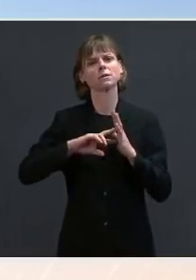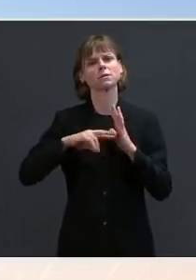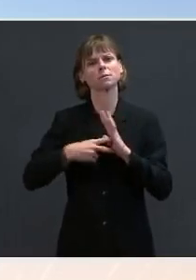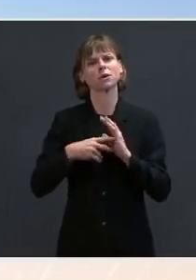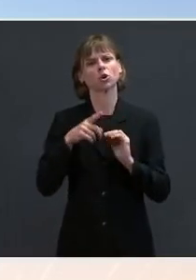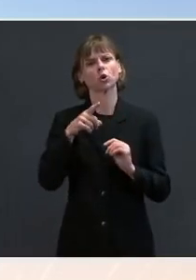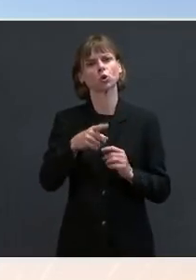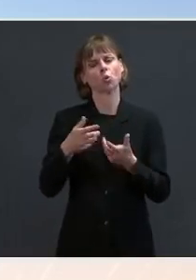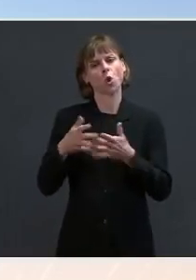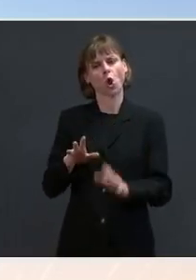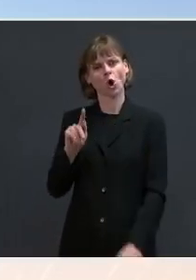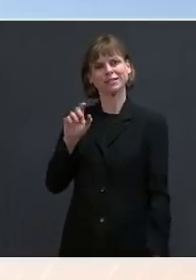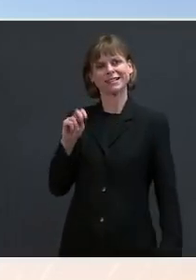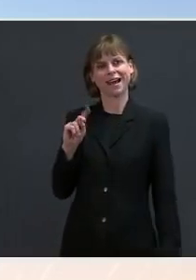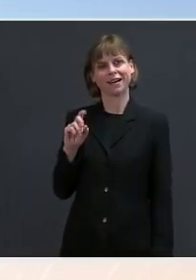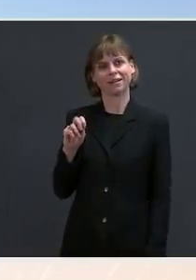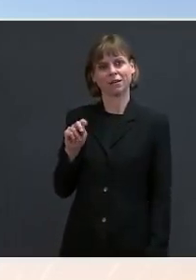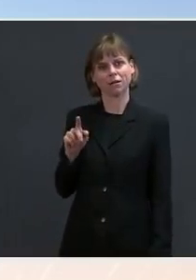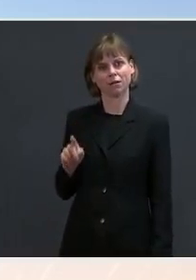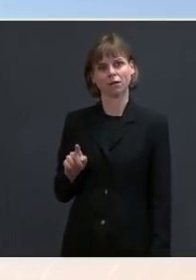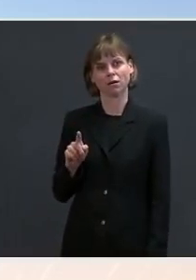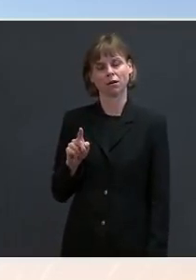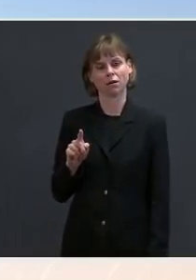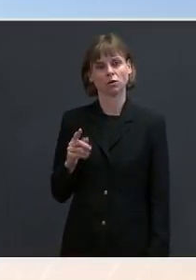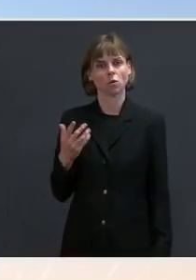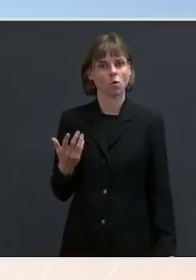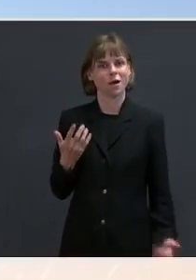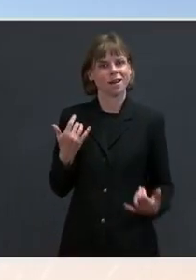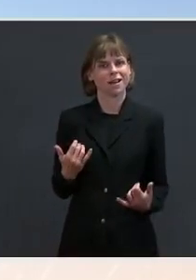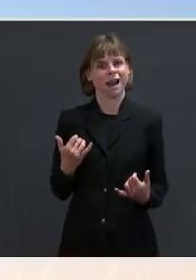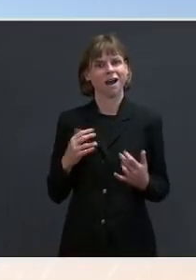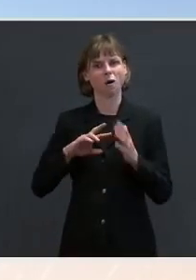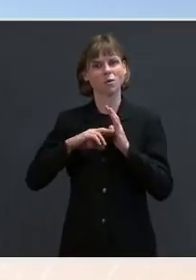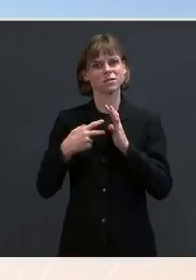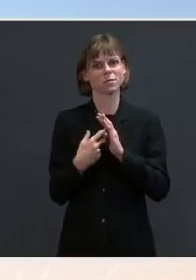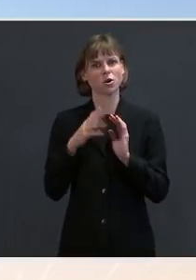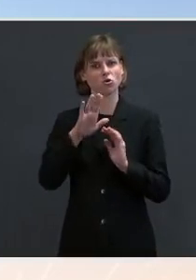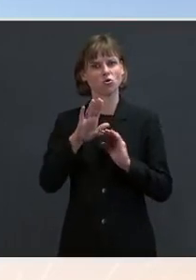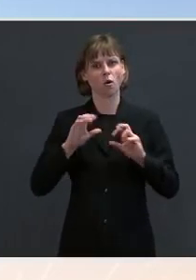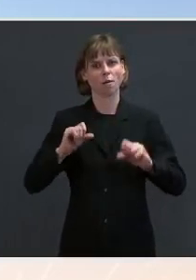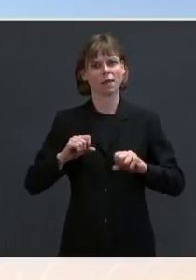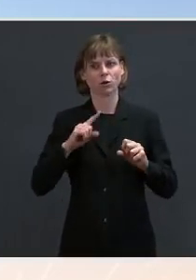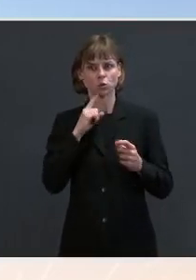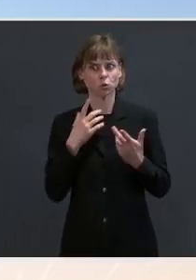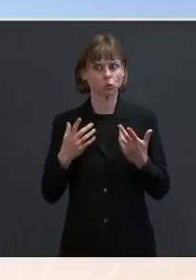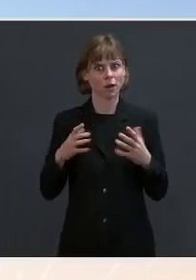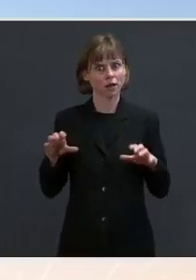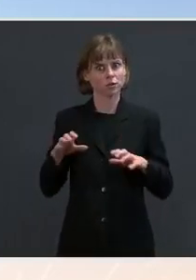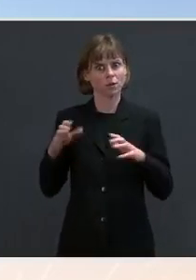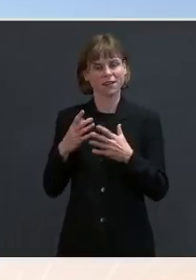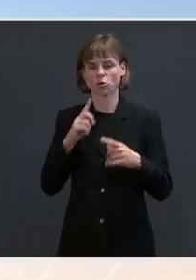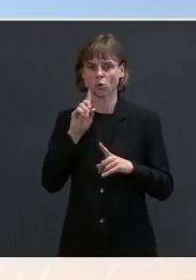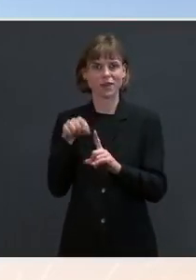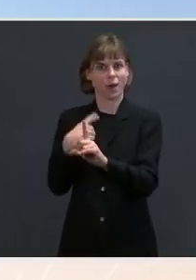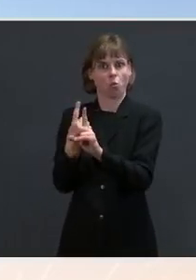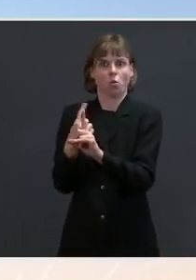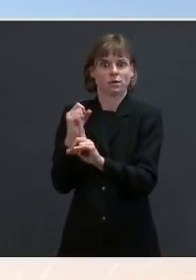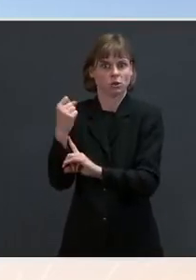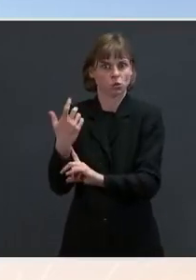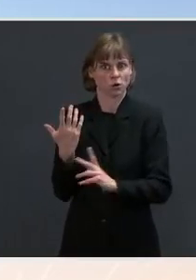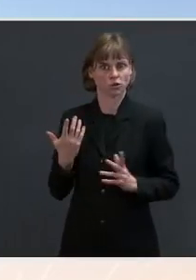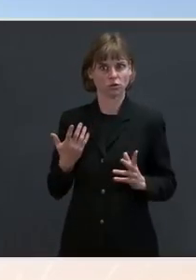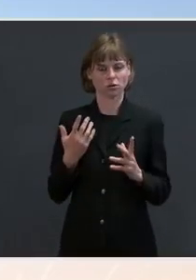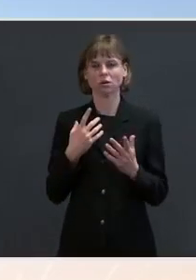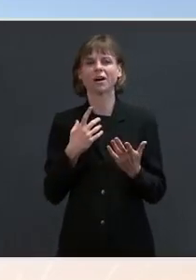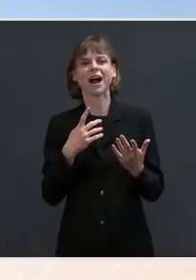you lost the Tandon nomination? What does that mean in terms of your ability to get things done? Or was that just an isolated case? Does it send a